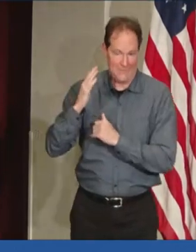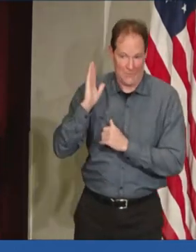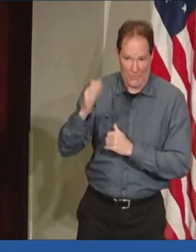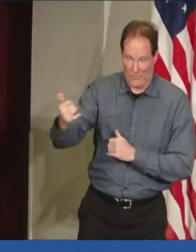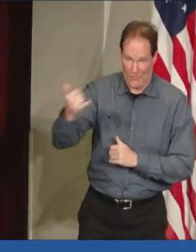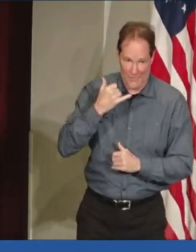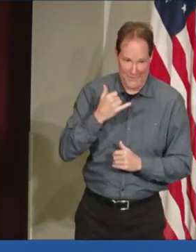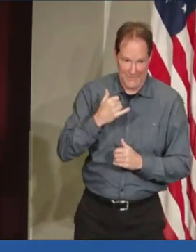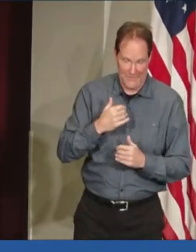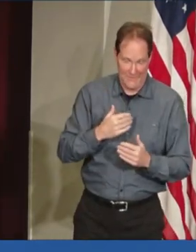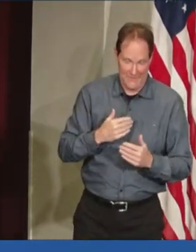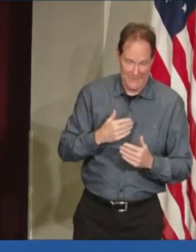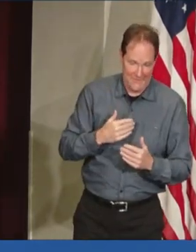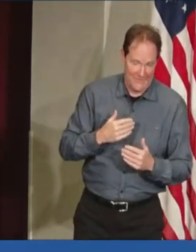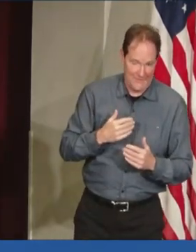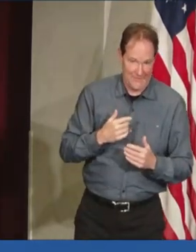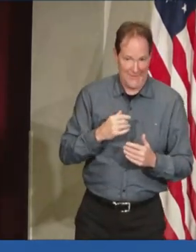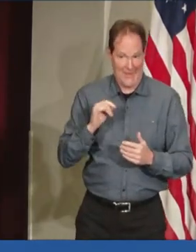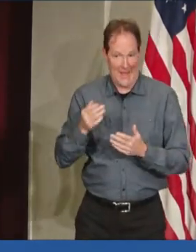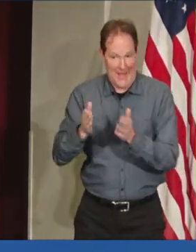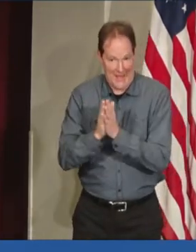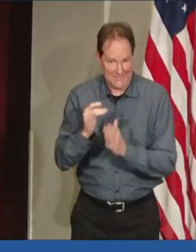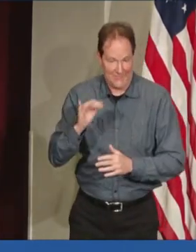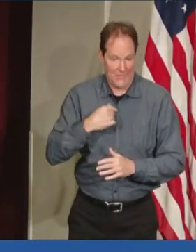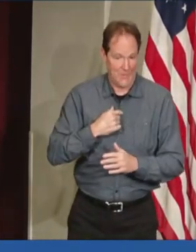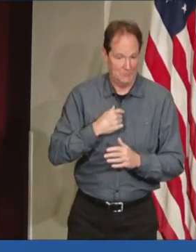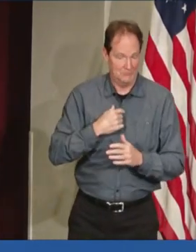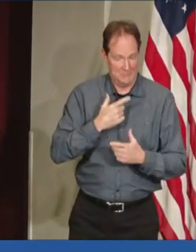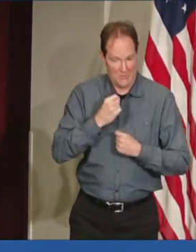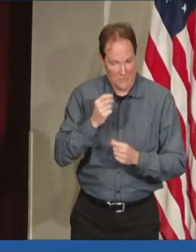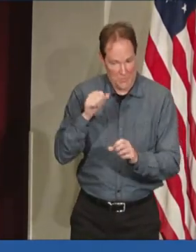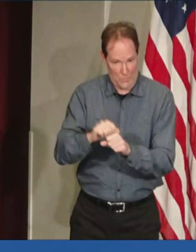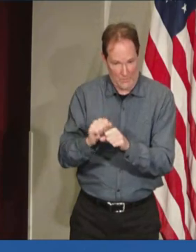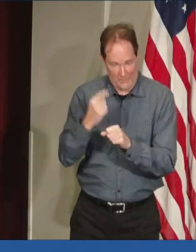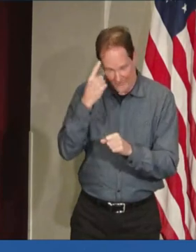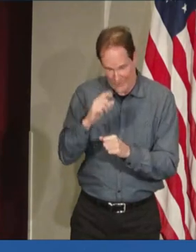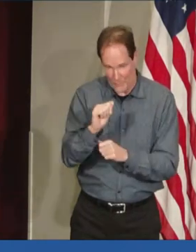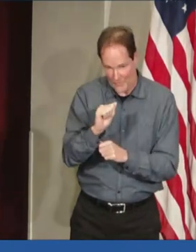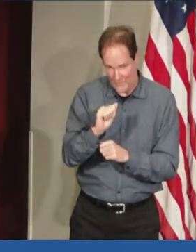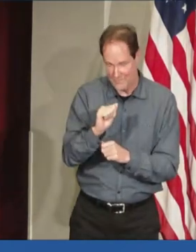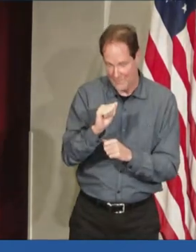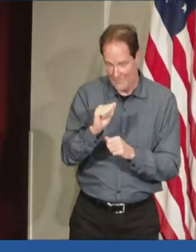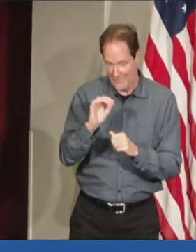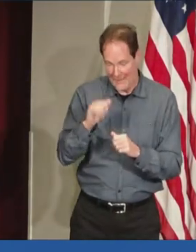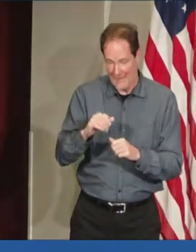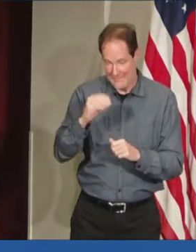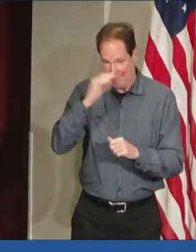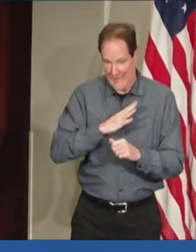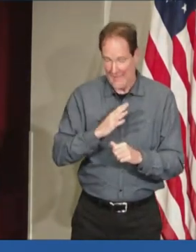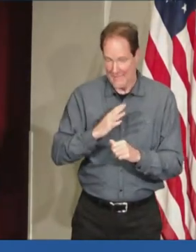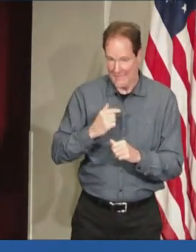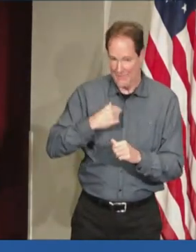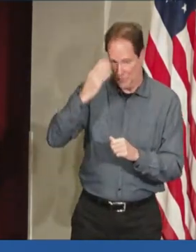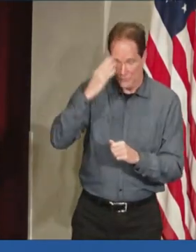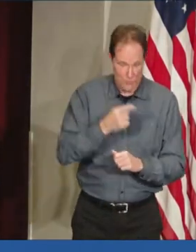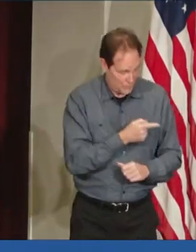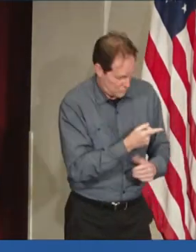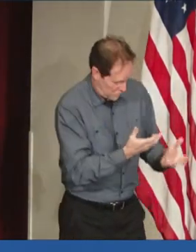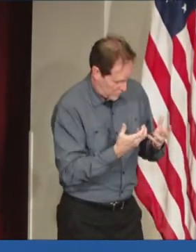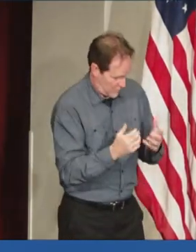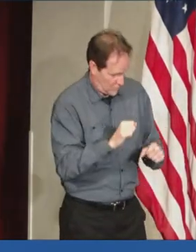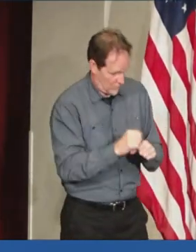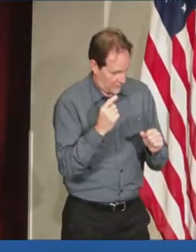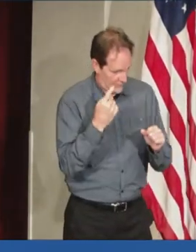call asking me if I'd be interested in working for the administration. And this guy calls me, who I knew, and said, "Are you interested in working